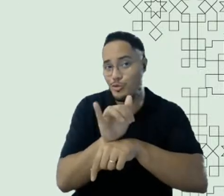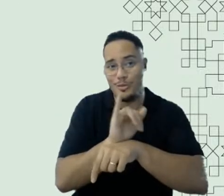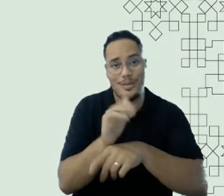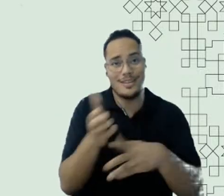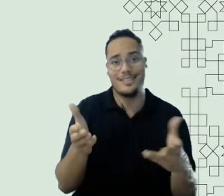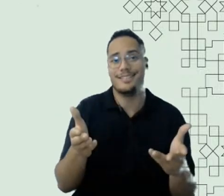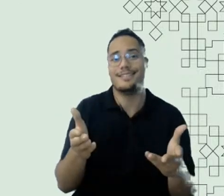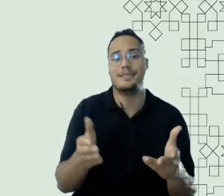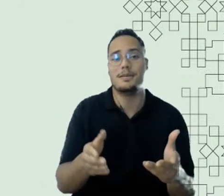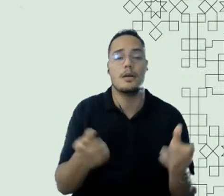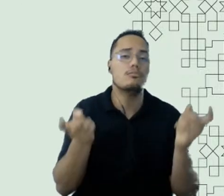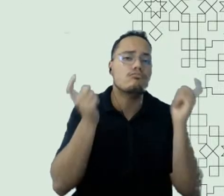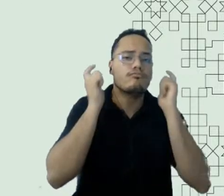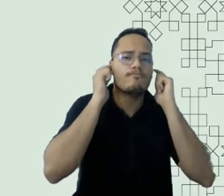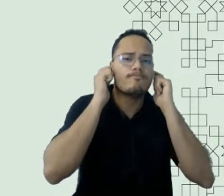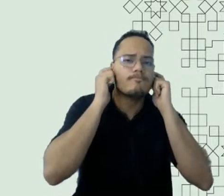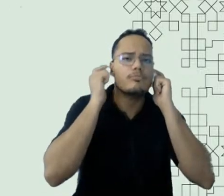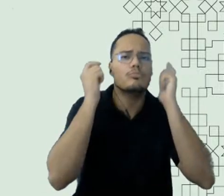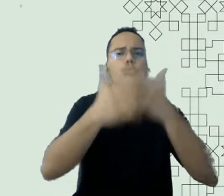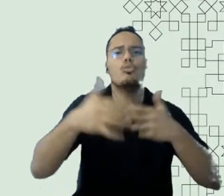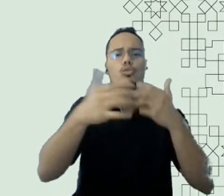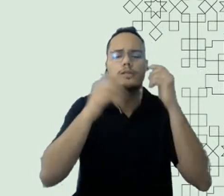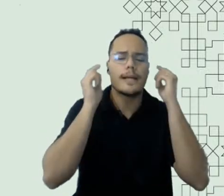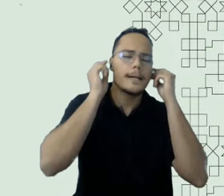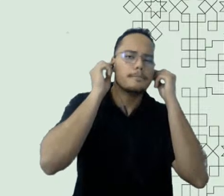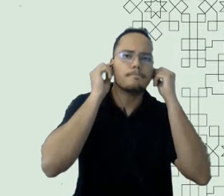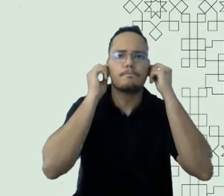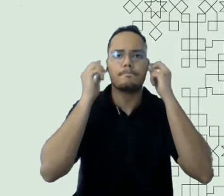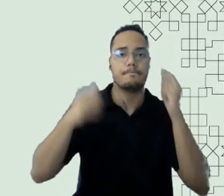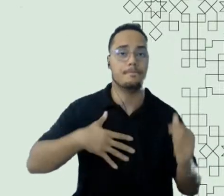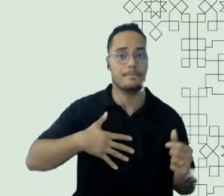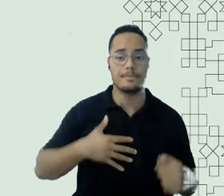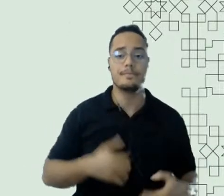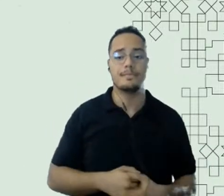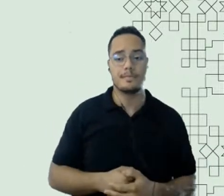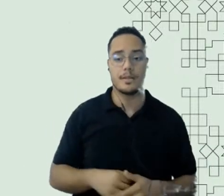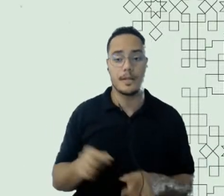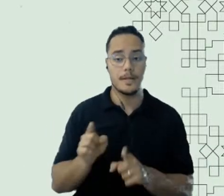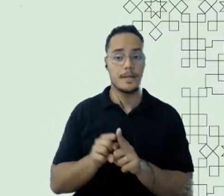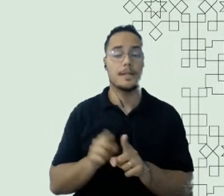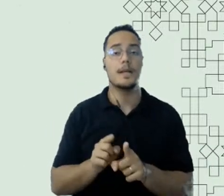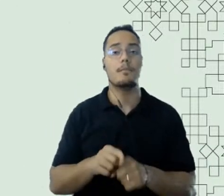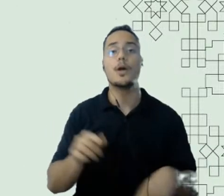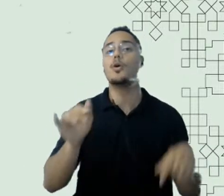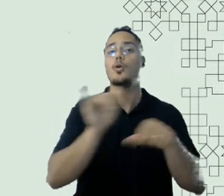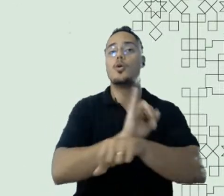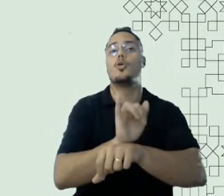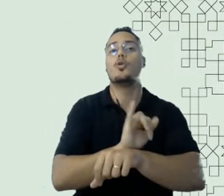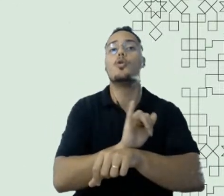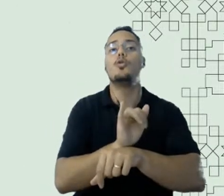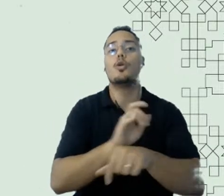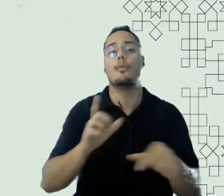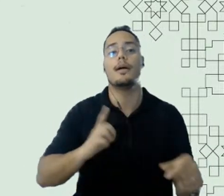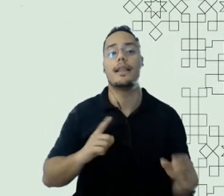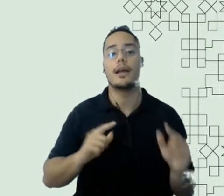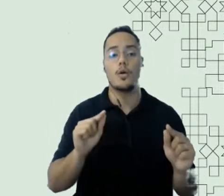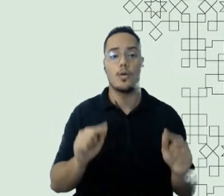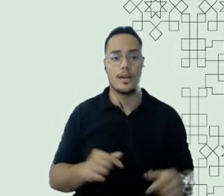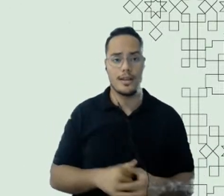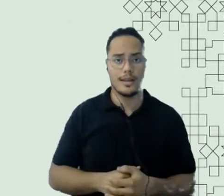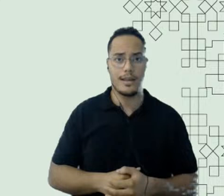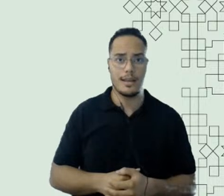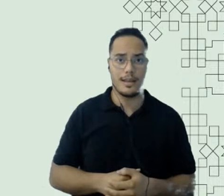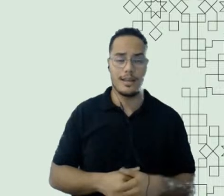was also the fact that YouTube actually compete with other digital audiovisual services. I put